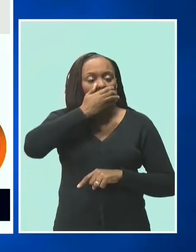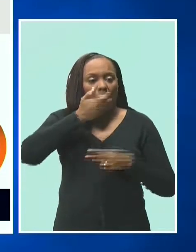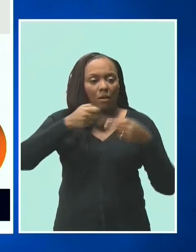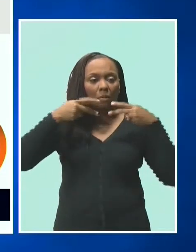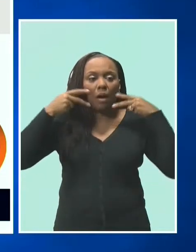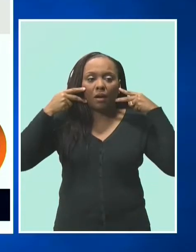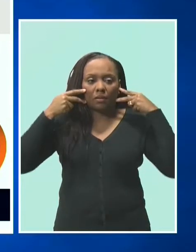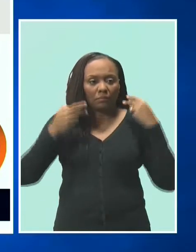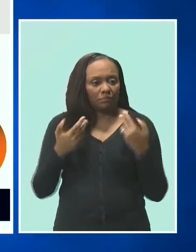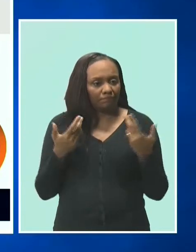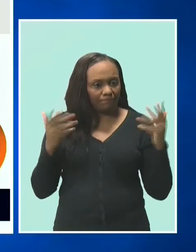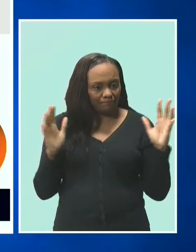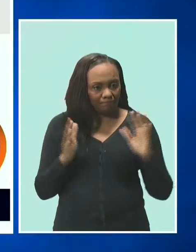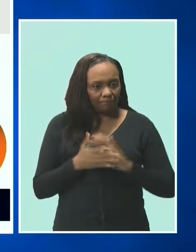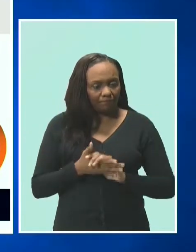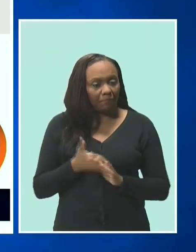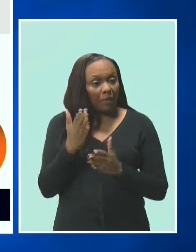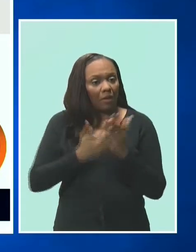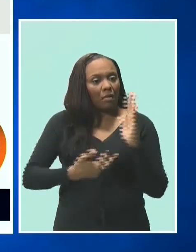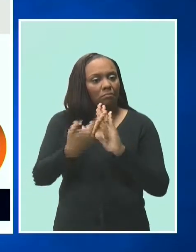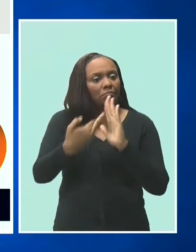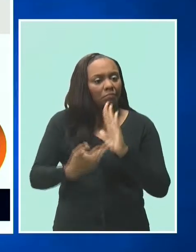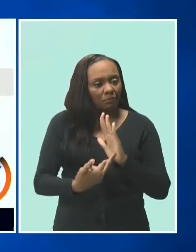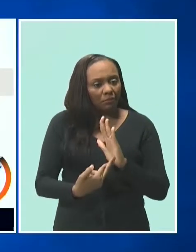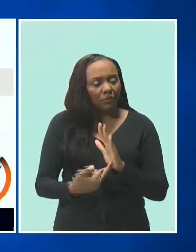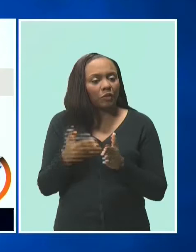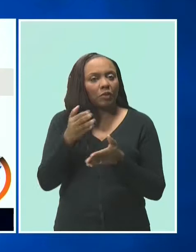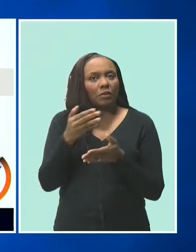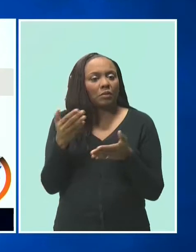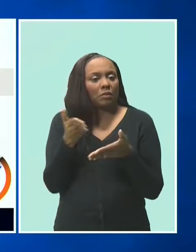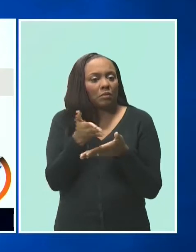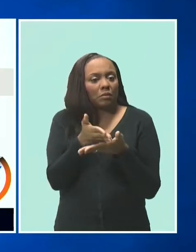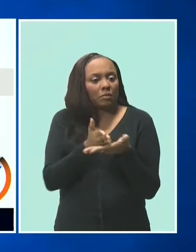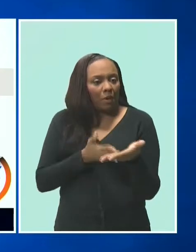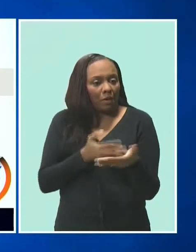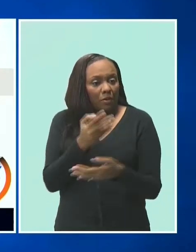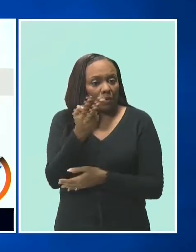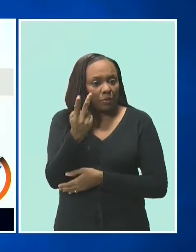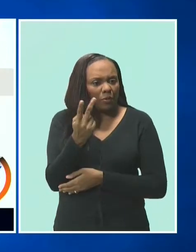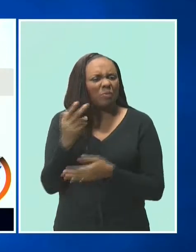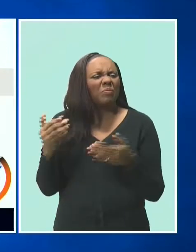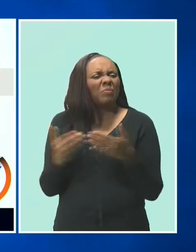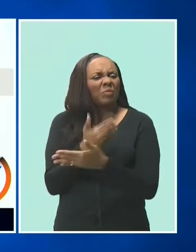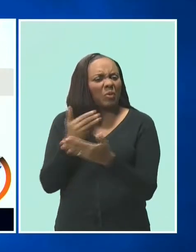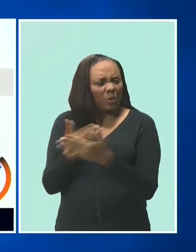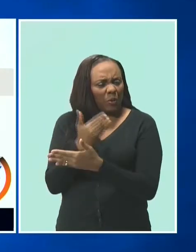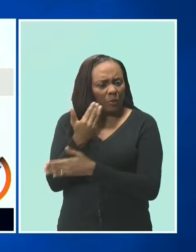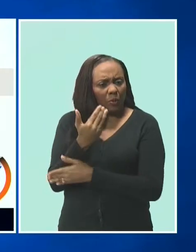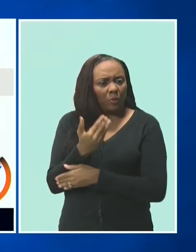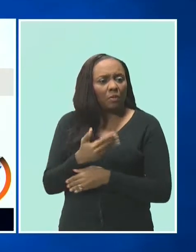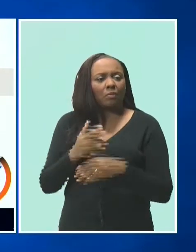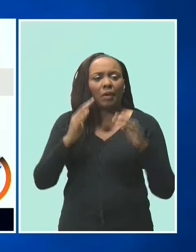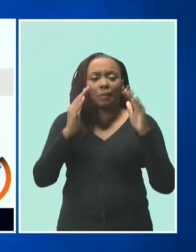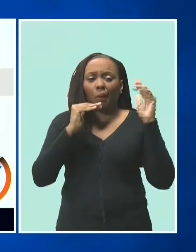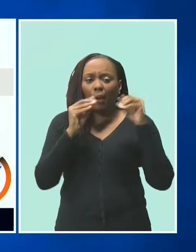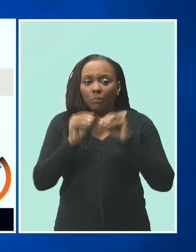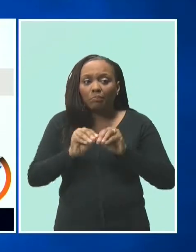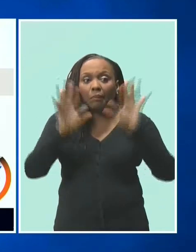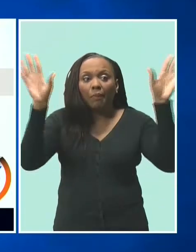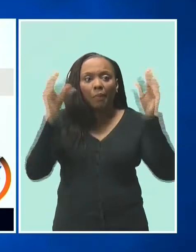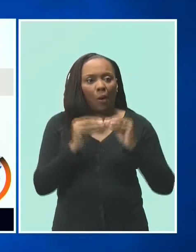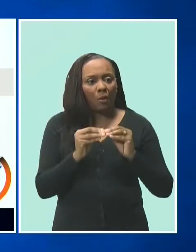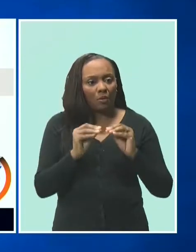So there you have it, Lisa. Those are just some of the protocols to be observed in the new directive of Phase 2, and I hope that clears things up a